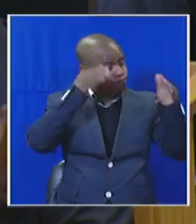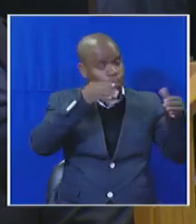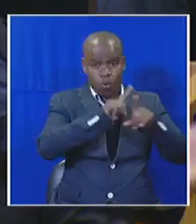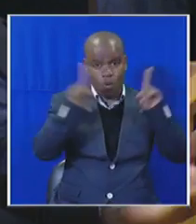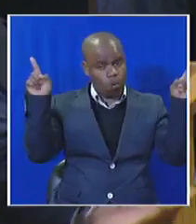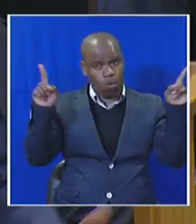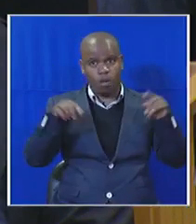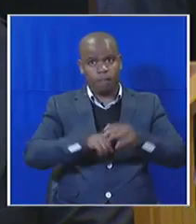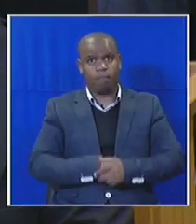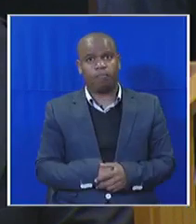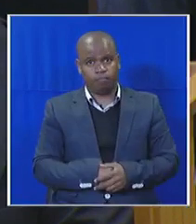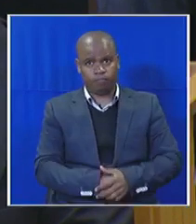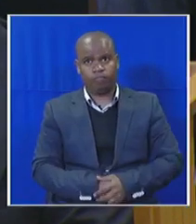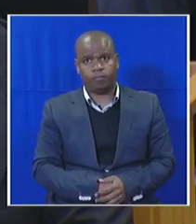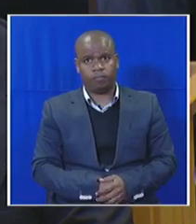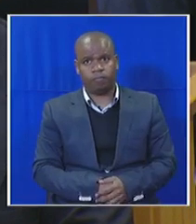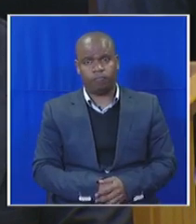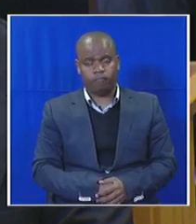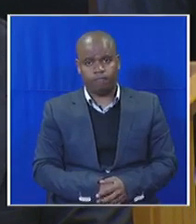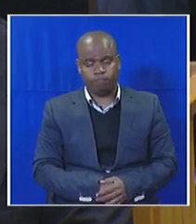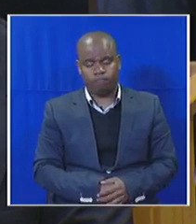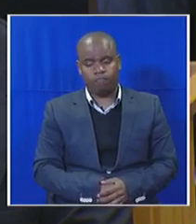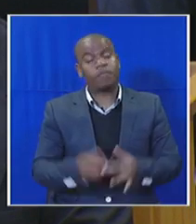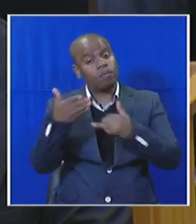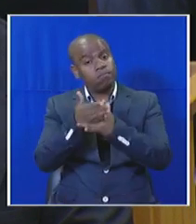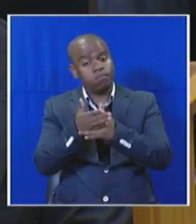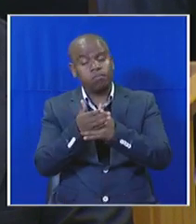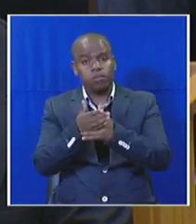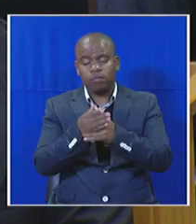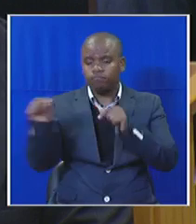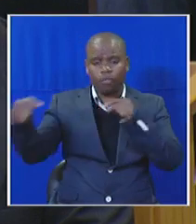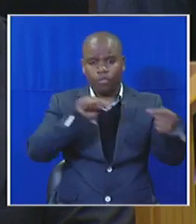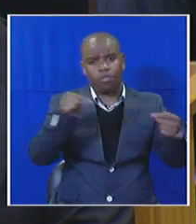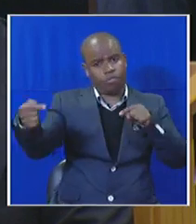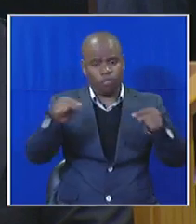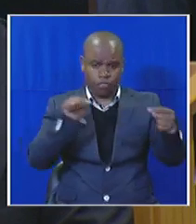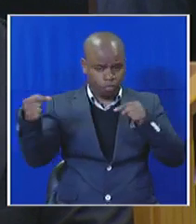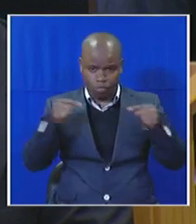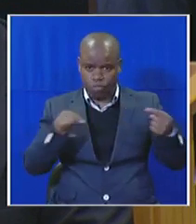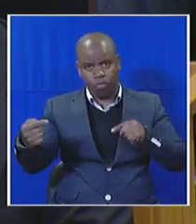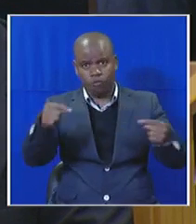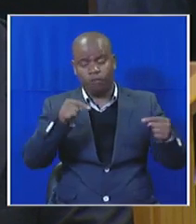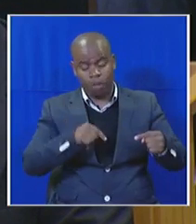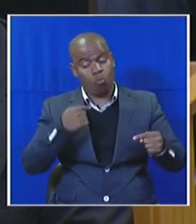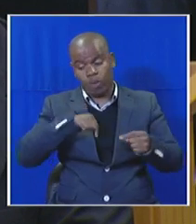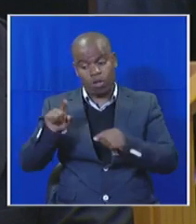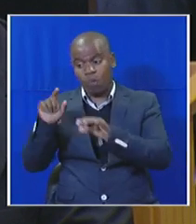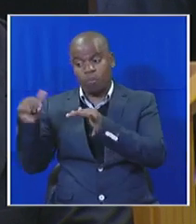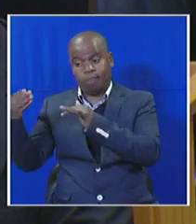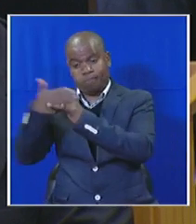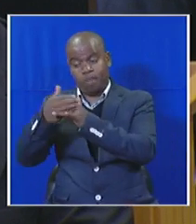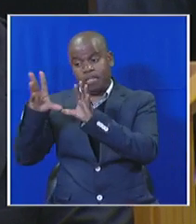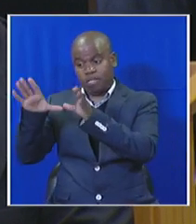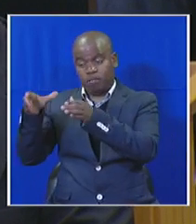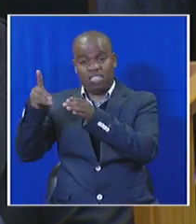the DA to grandstand Honorable in this Maimane, parliament. please take your seat. We are not going to allow the DA to grandstand in